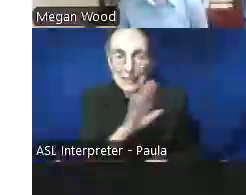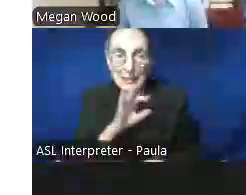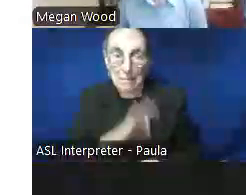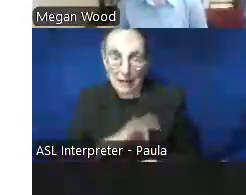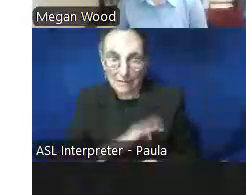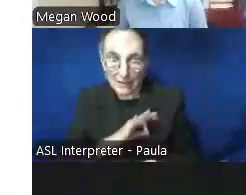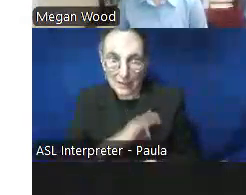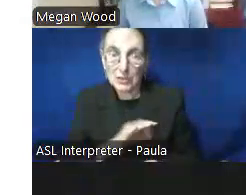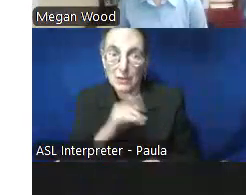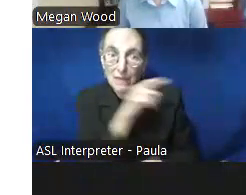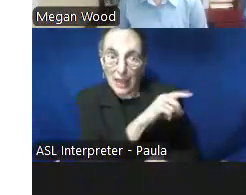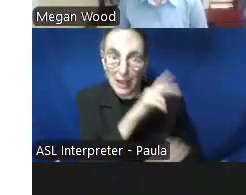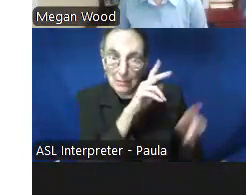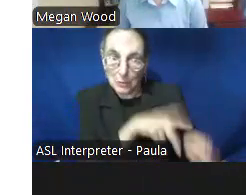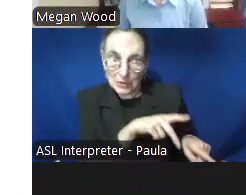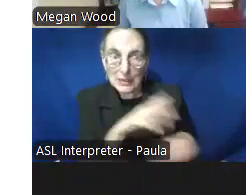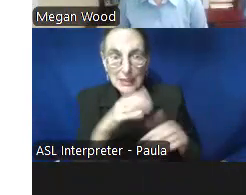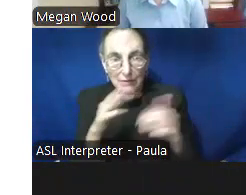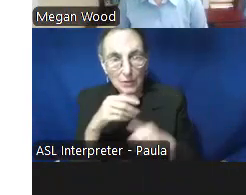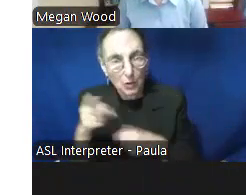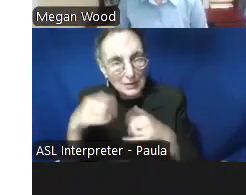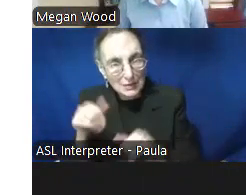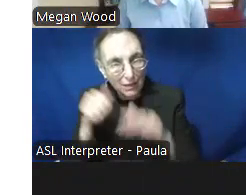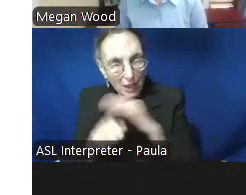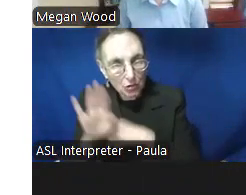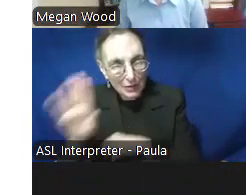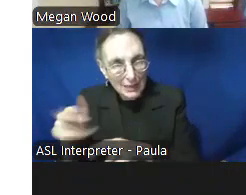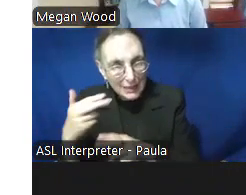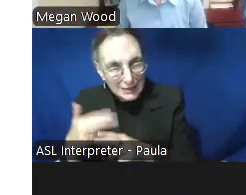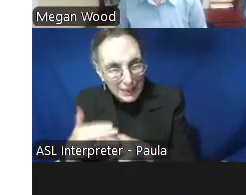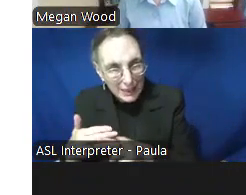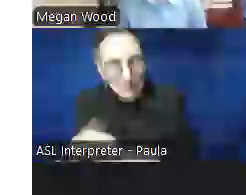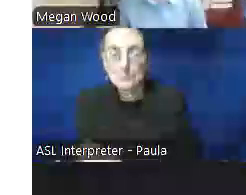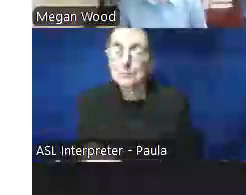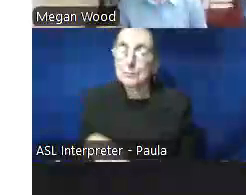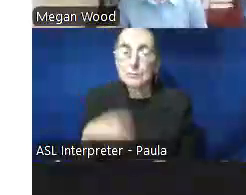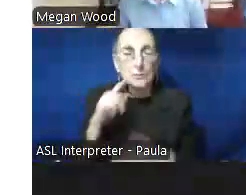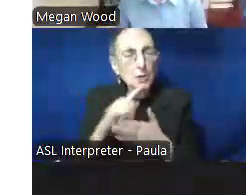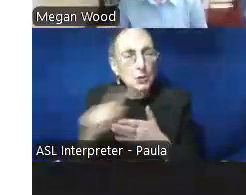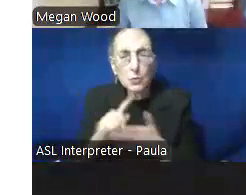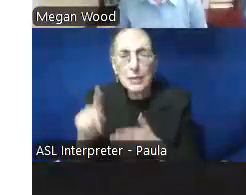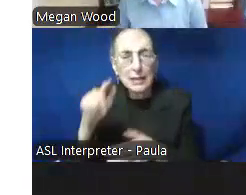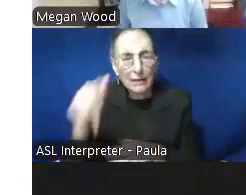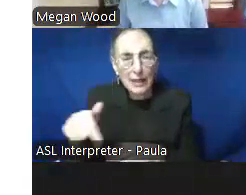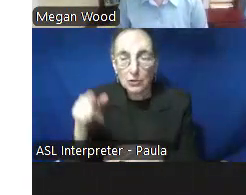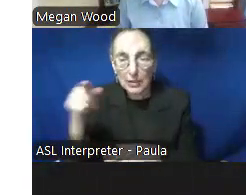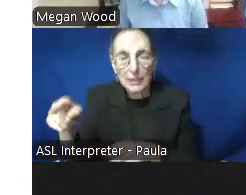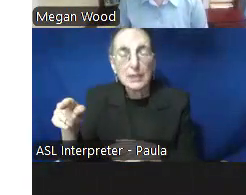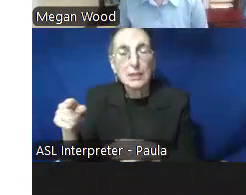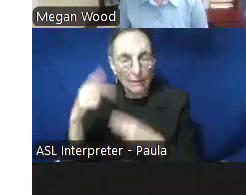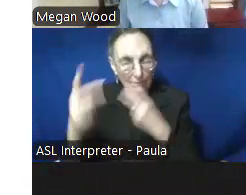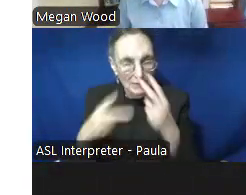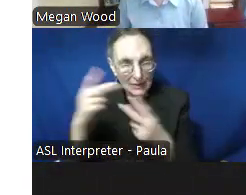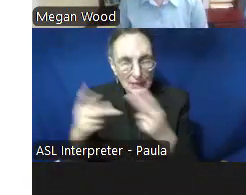also visited Megan within the same week or like a week later and wanted to apply for the benefit program